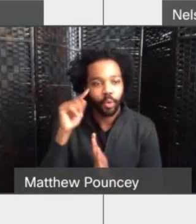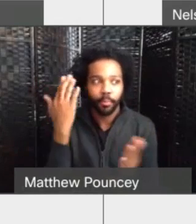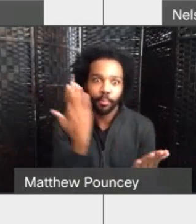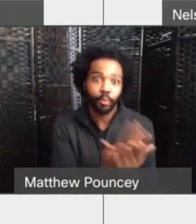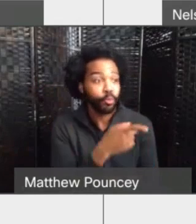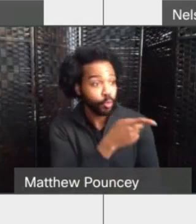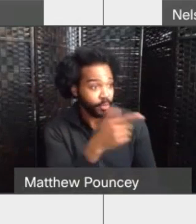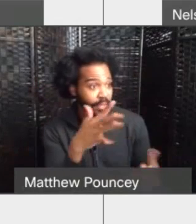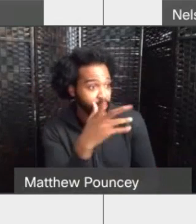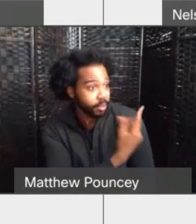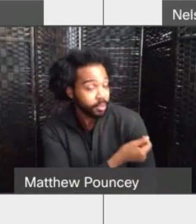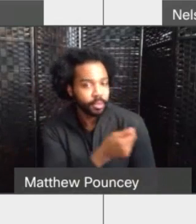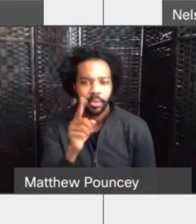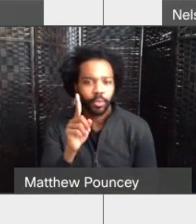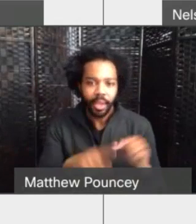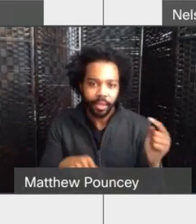vaccine.